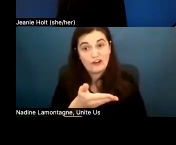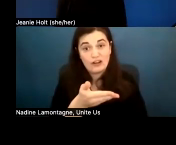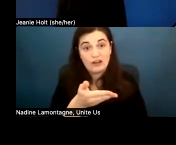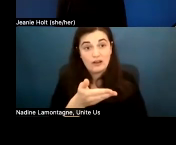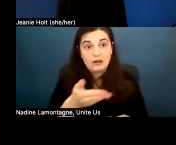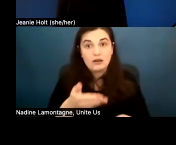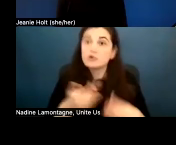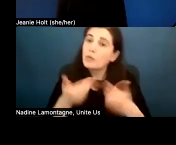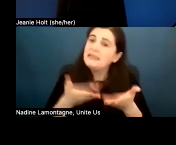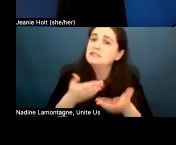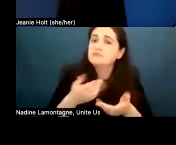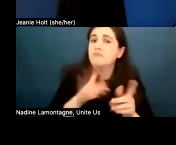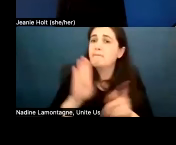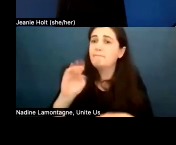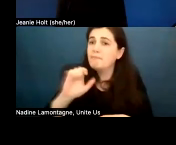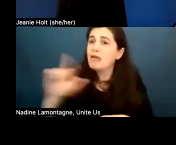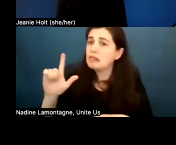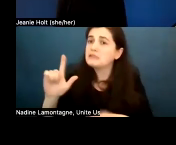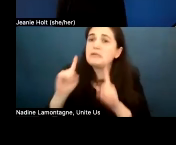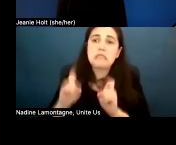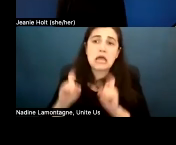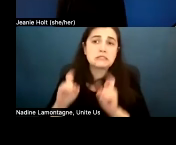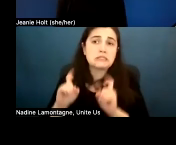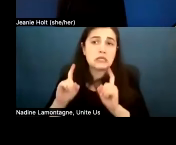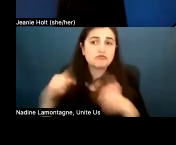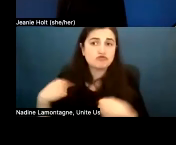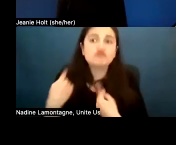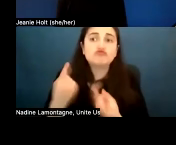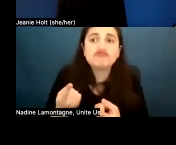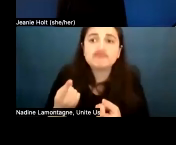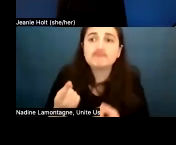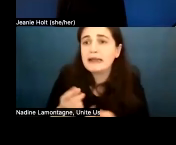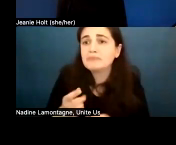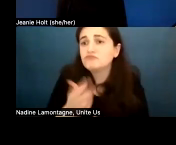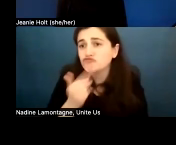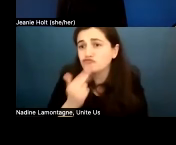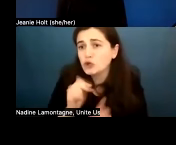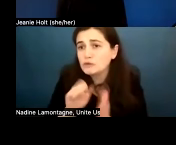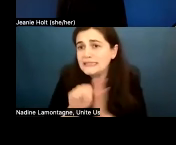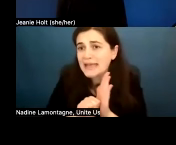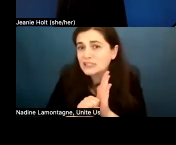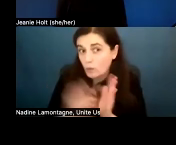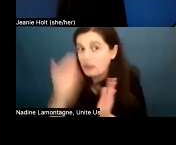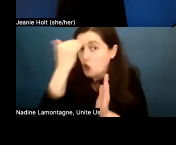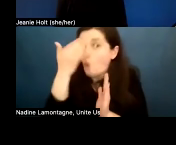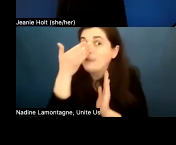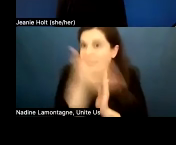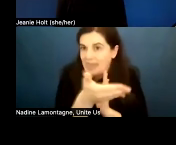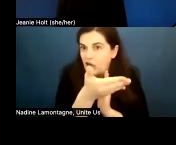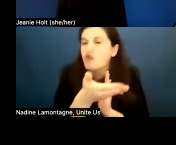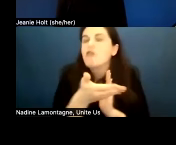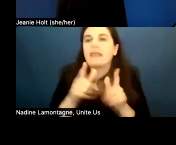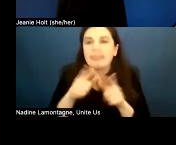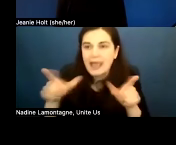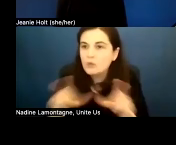smaller states successfully and then rolling out in bigger states. So the infrastructure is there, the talking points are practiced, and they